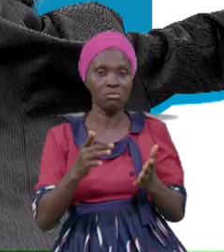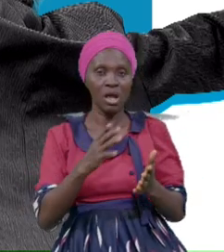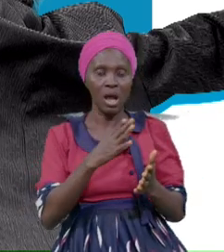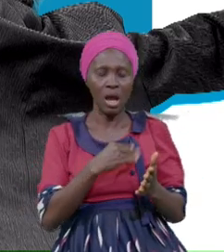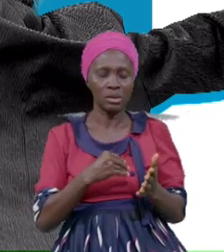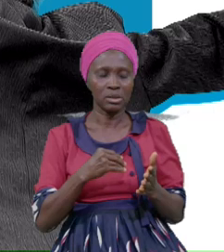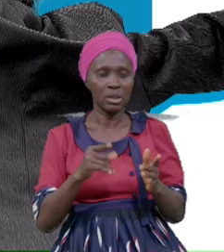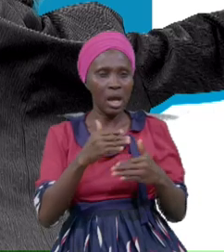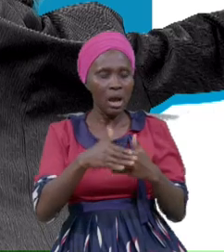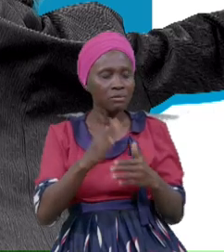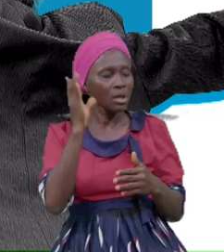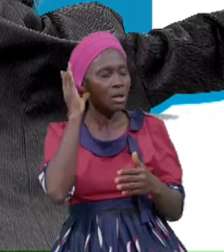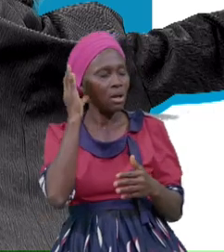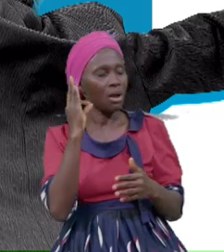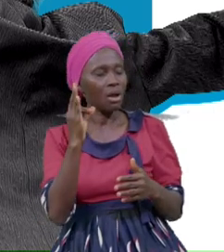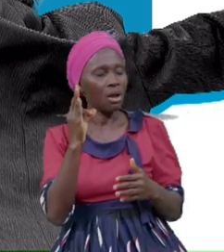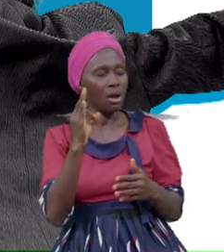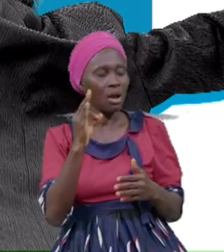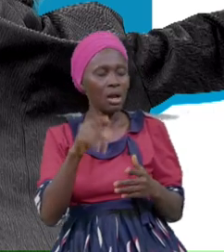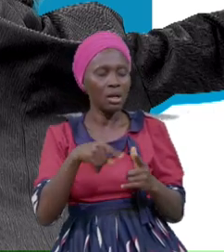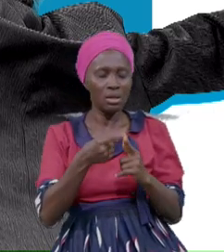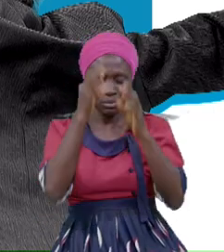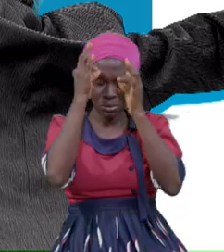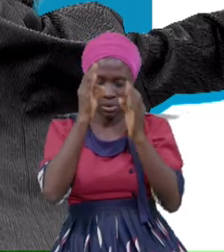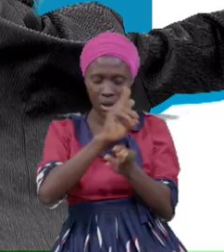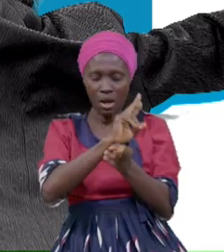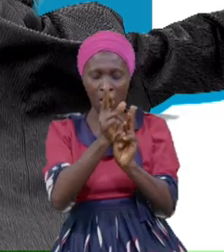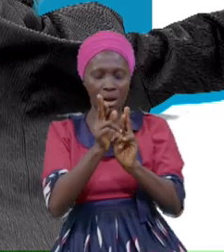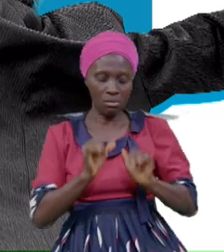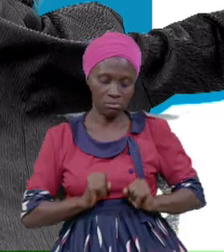message this evening, there is a link